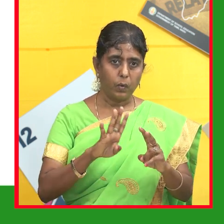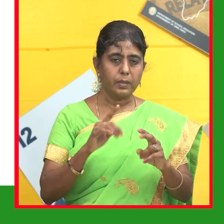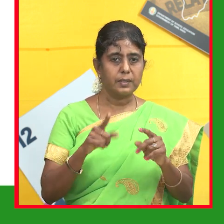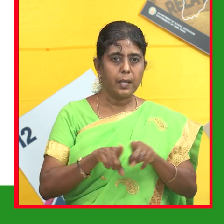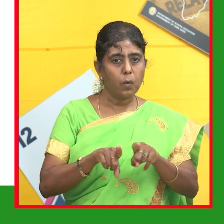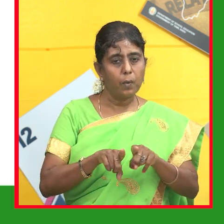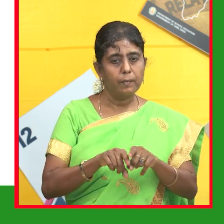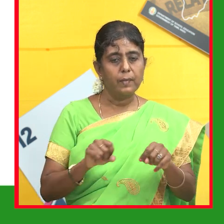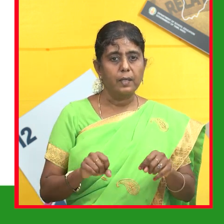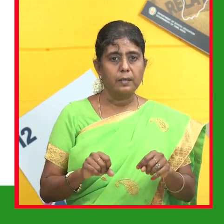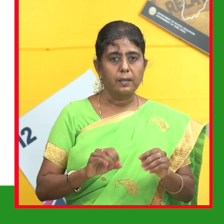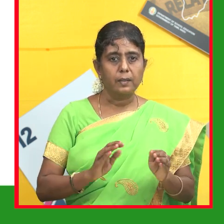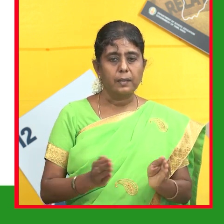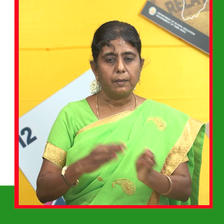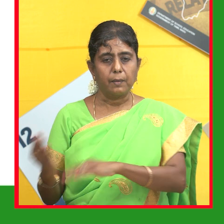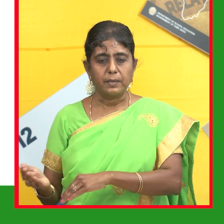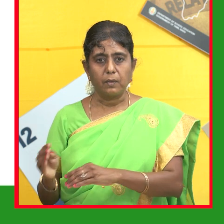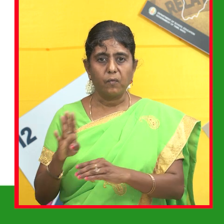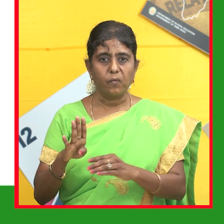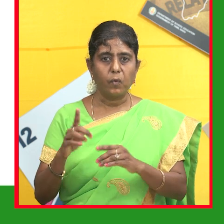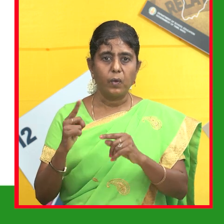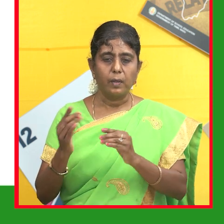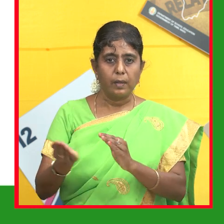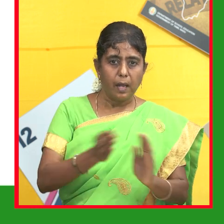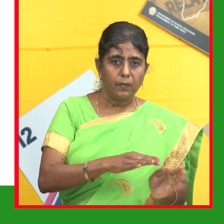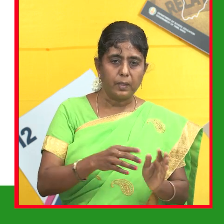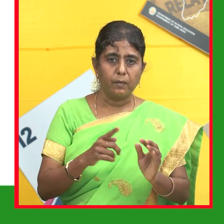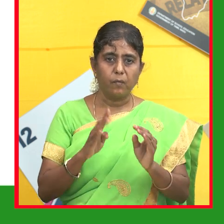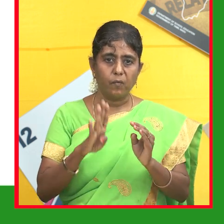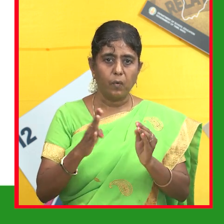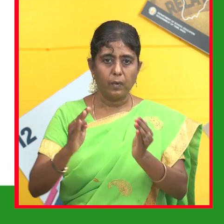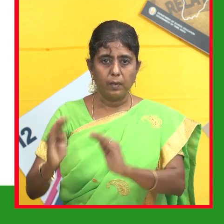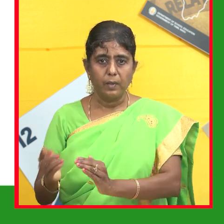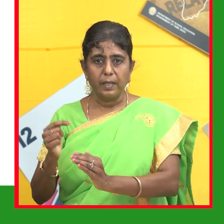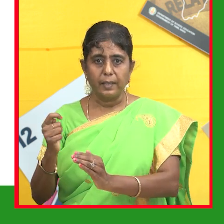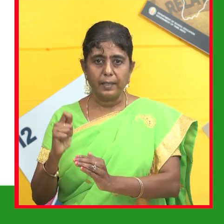common. If we take 4 as common, what is remaining inside the bracket? T